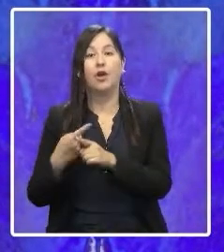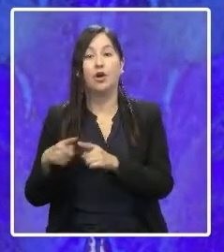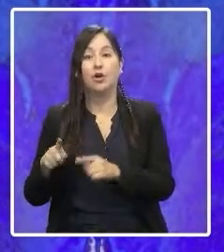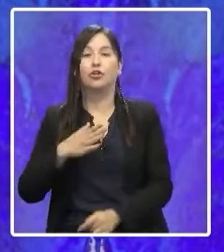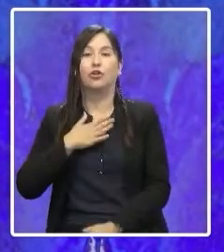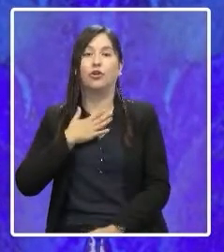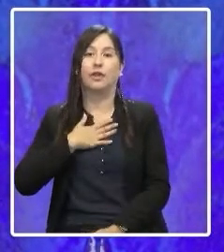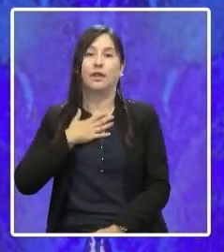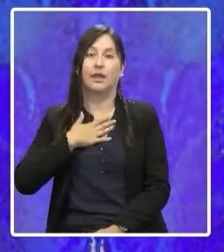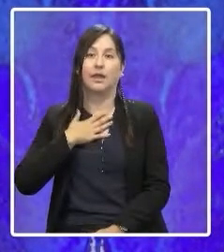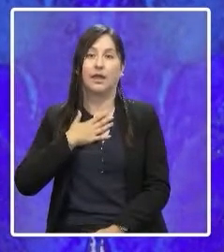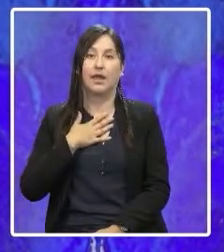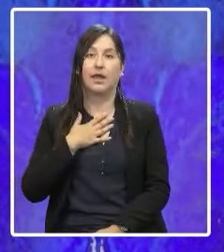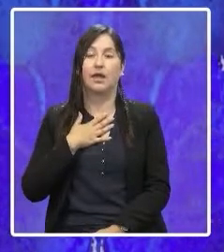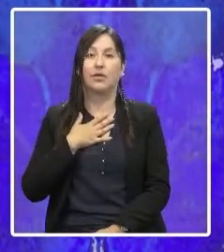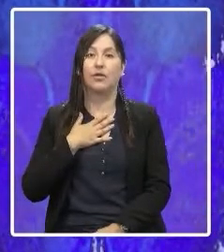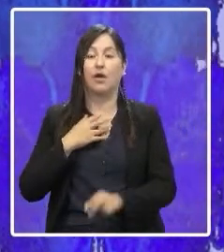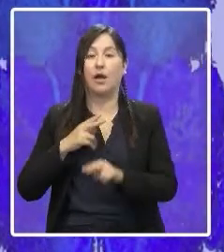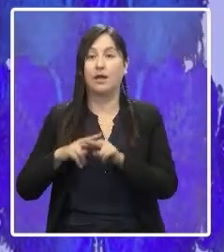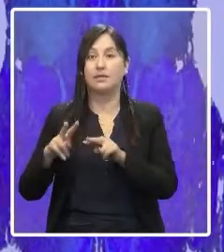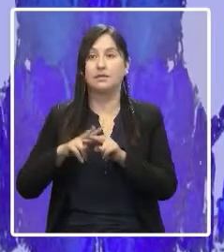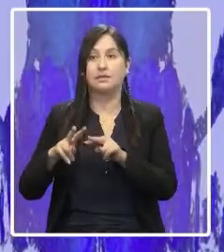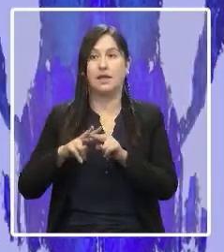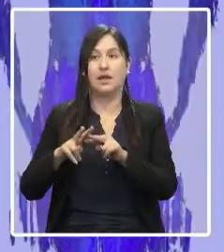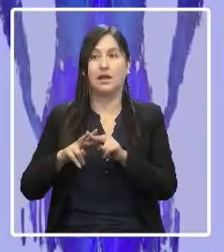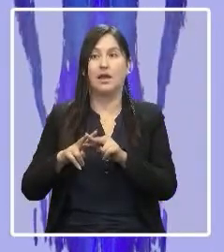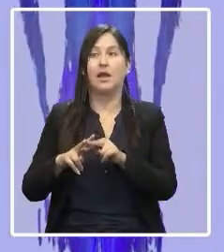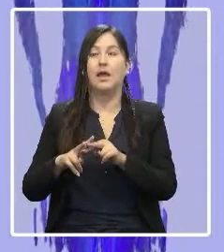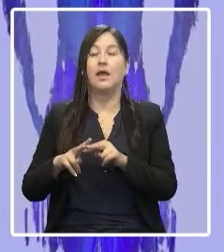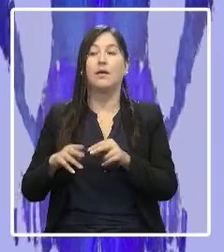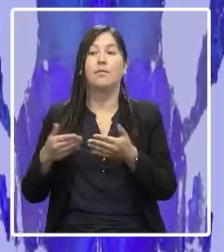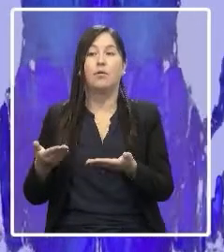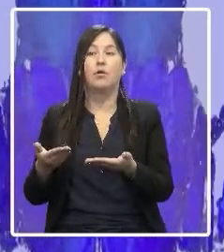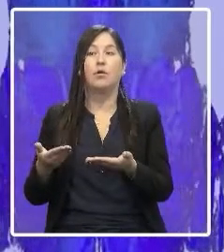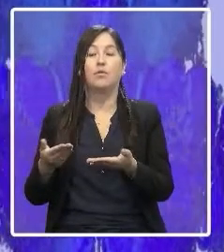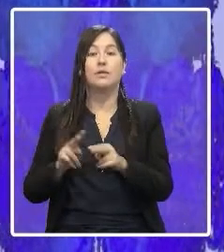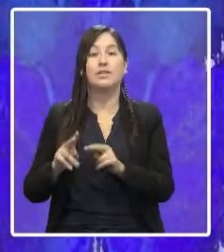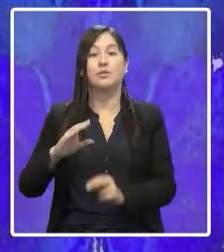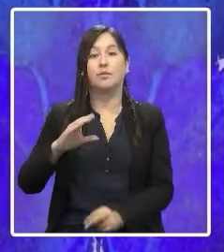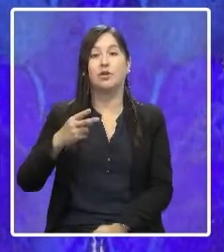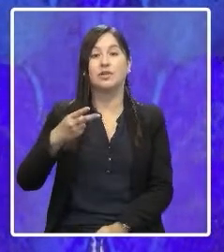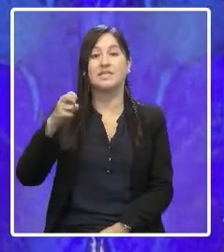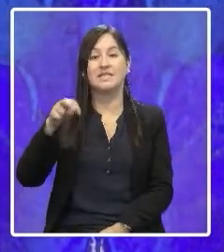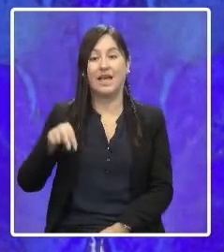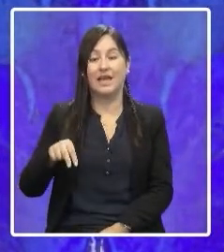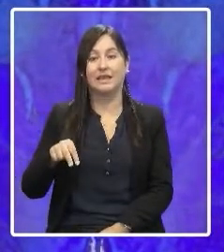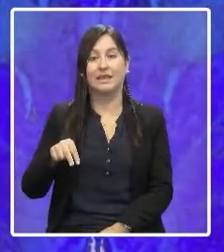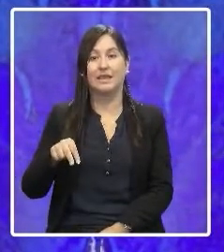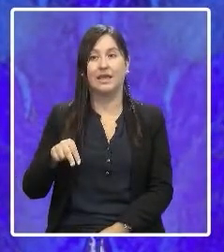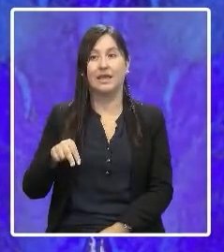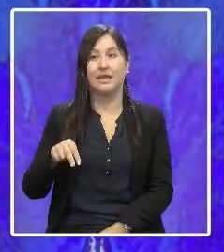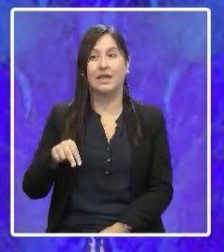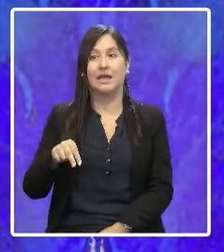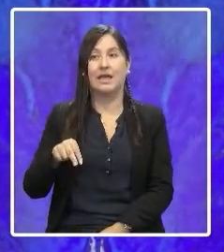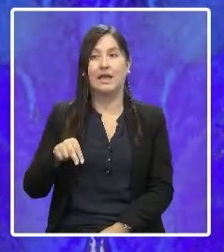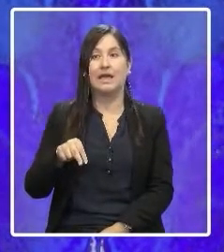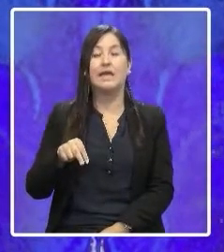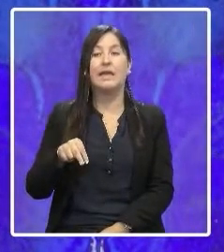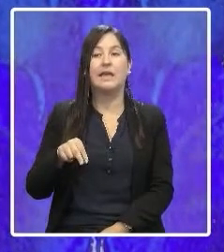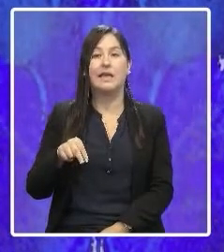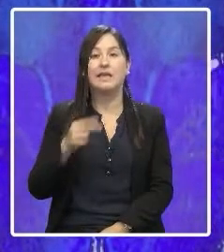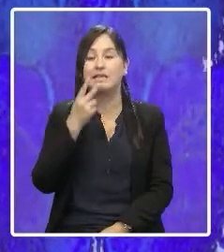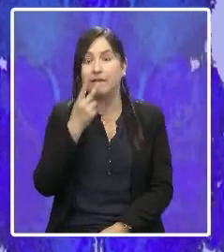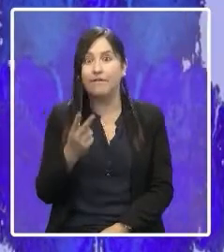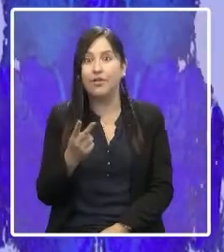looked at the relationship between internet gaming disorder and psychological well-being. And here they looked at the findings of 84 different